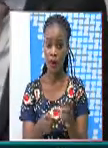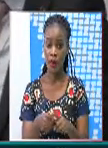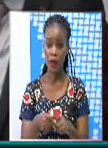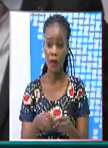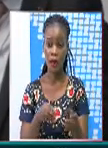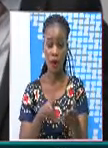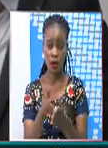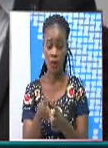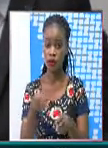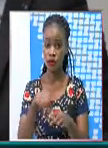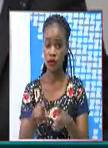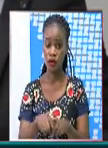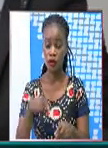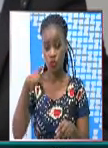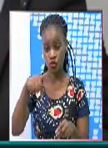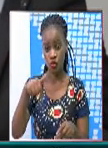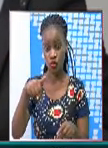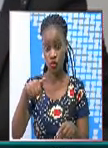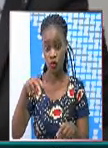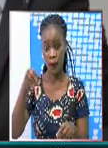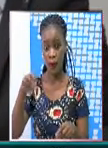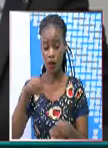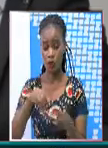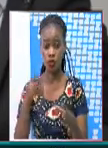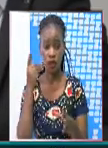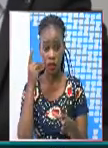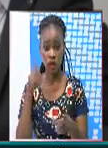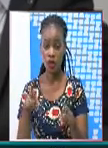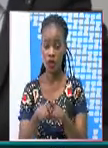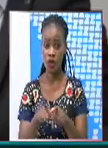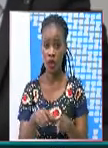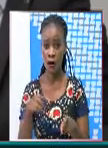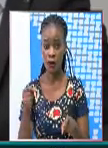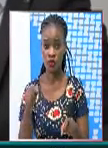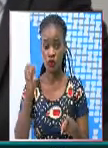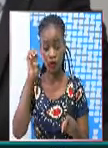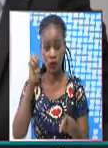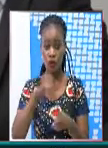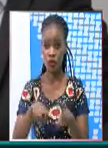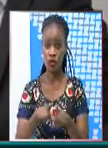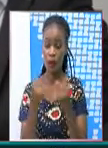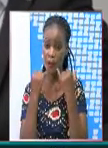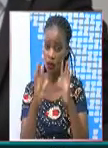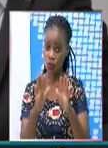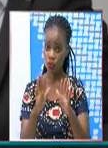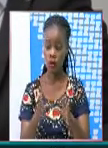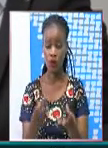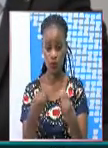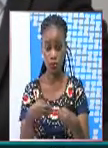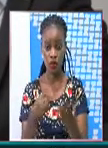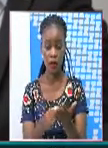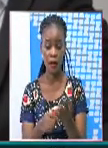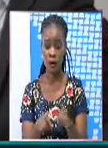kufulumya obukadde obuwerera ddala lusanvu. Owa ddoola ku lukale olwa Europe. European Union egenda kuwa Uganda